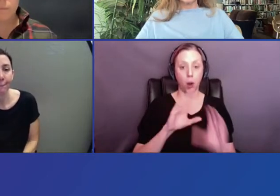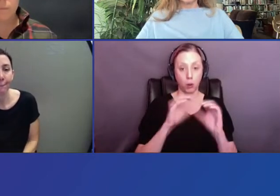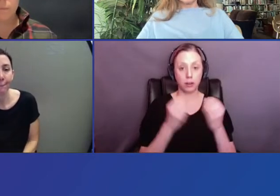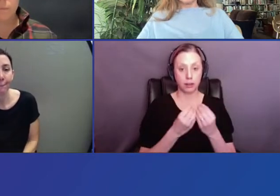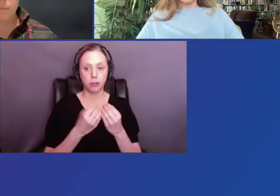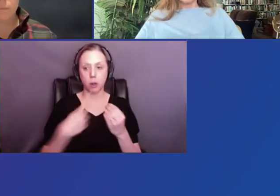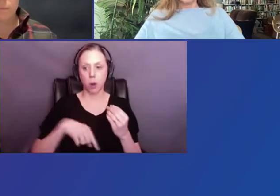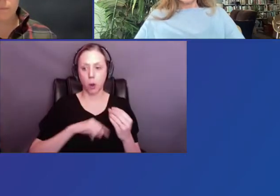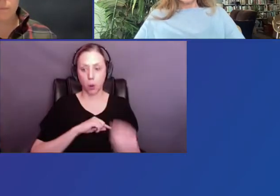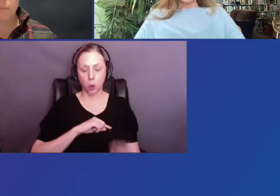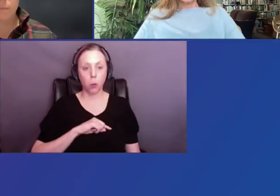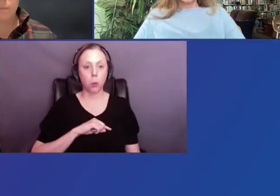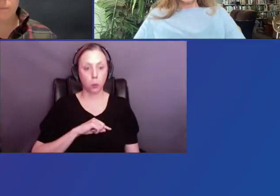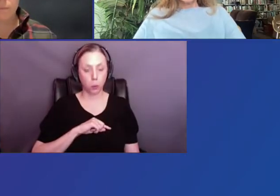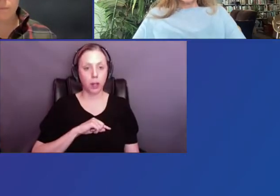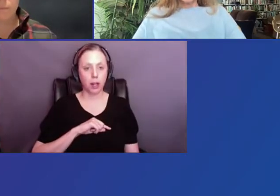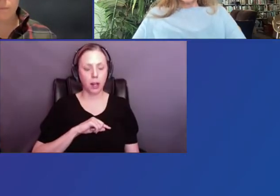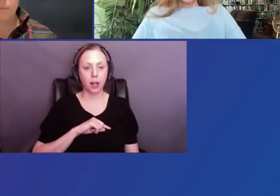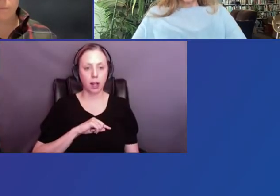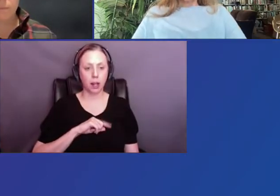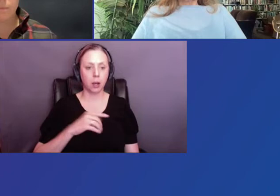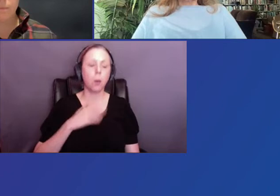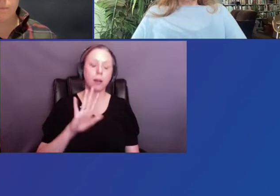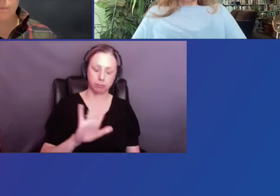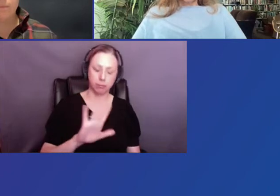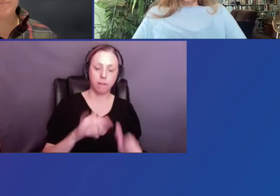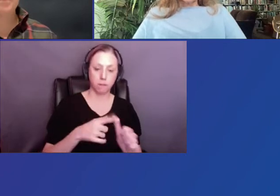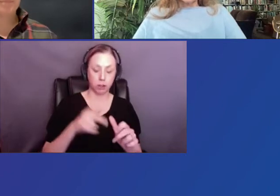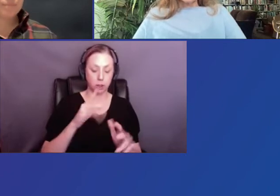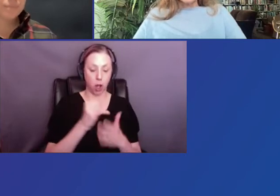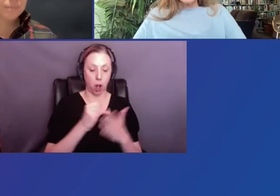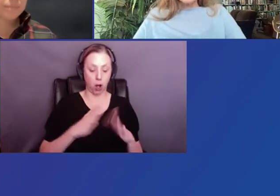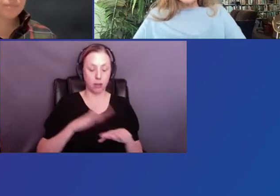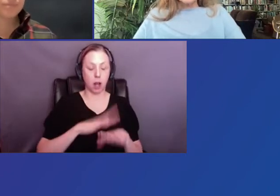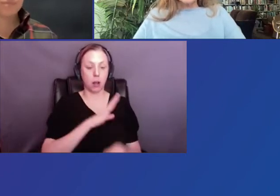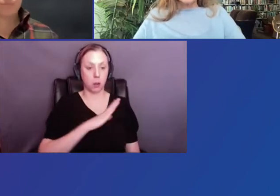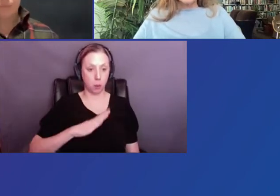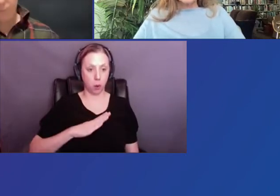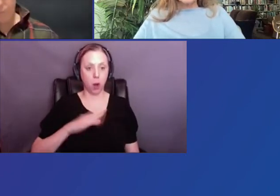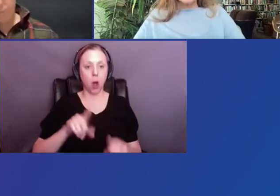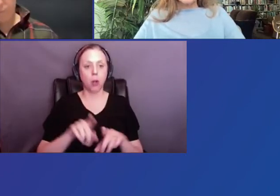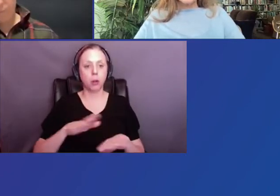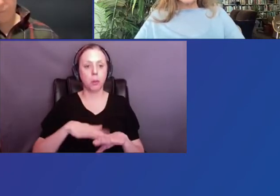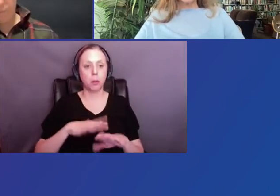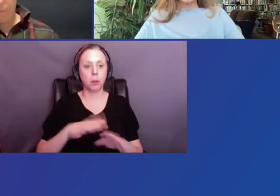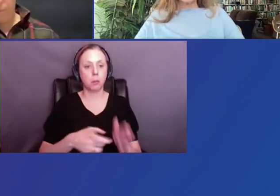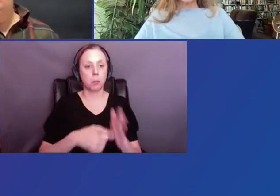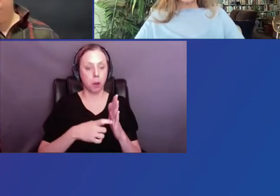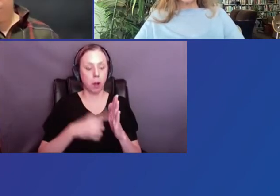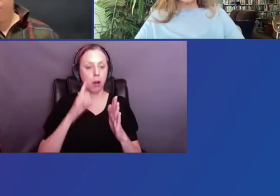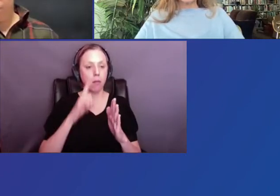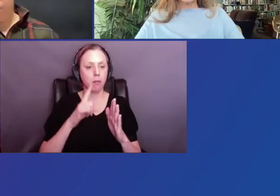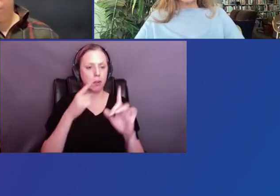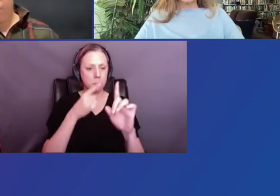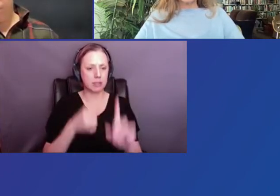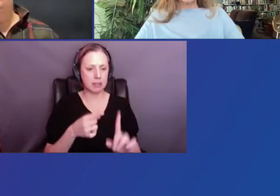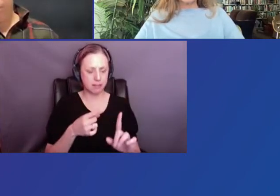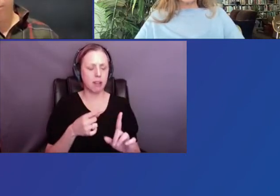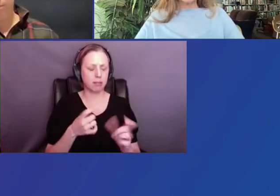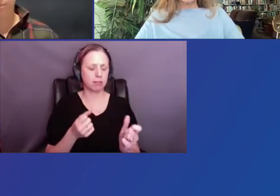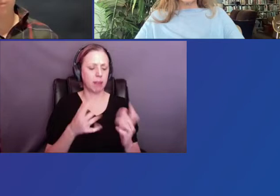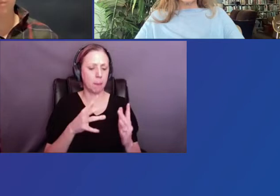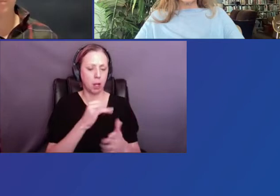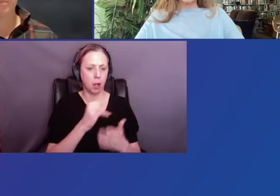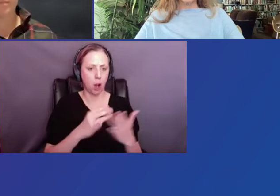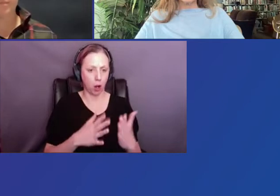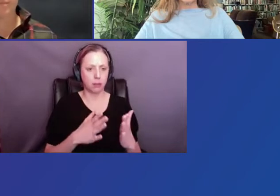organization, first of all, there's artists on our board, and there's a minimum requirement for a certain number of artists to be serving on